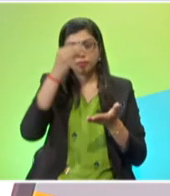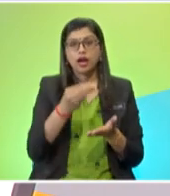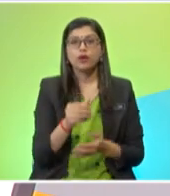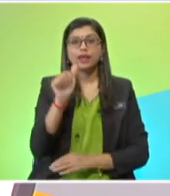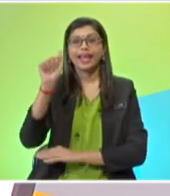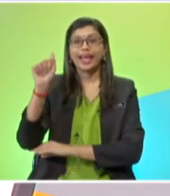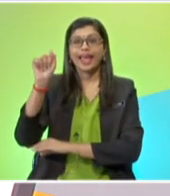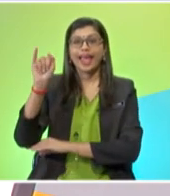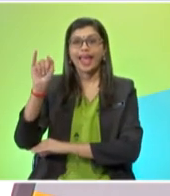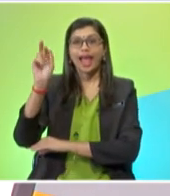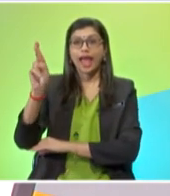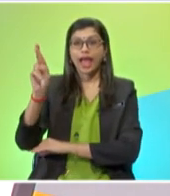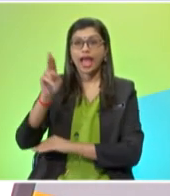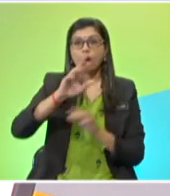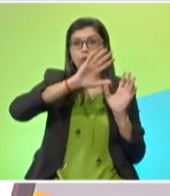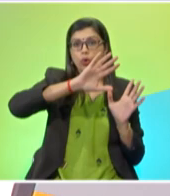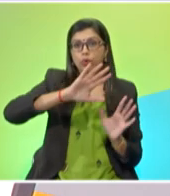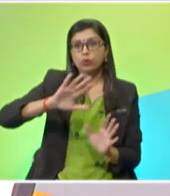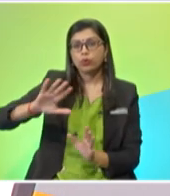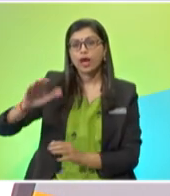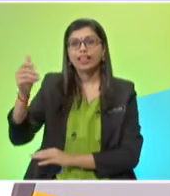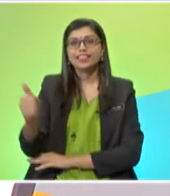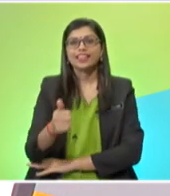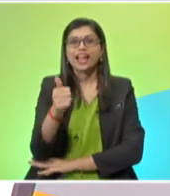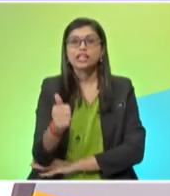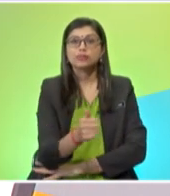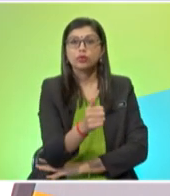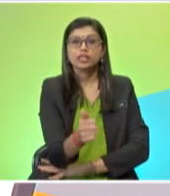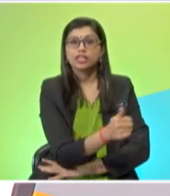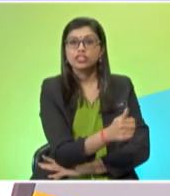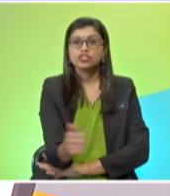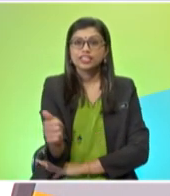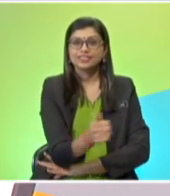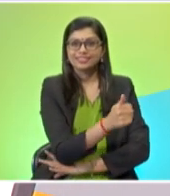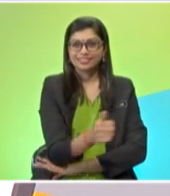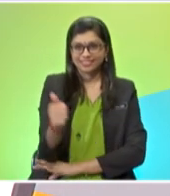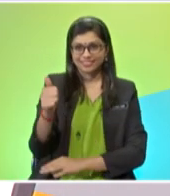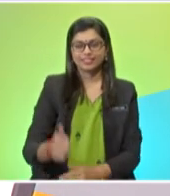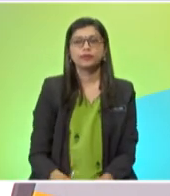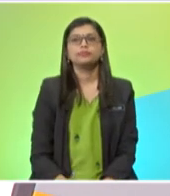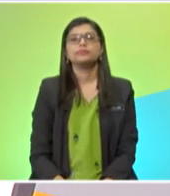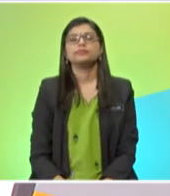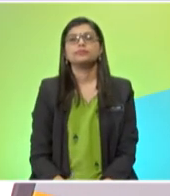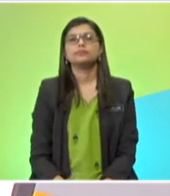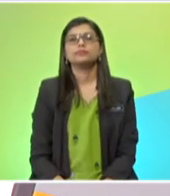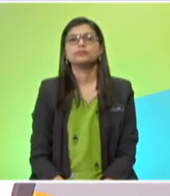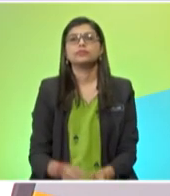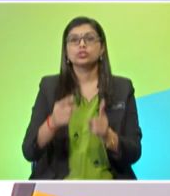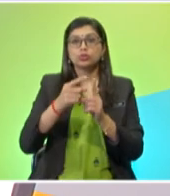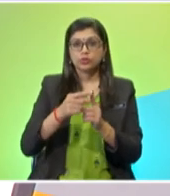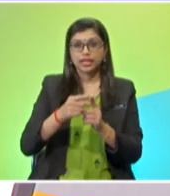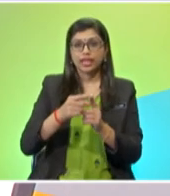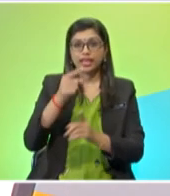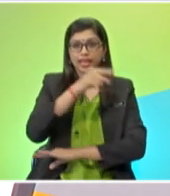Yeah, air transportations. Okay, let's see. What type of the learning objective for today? Okay, the